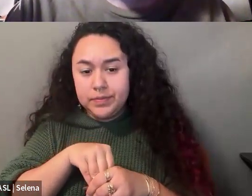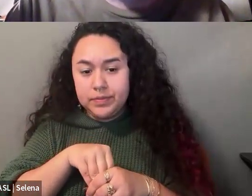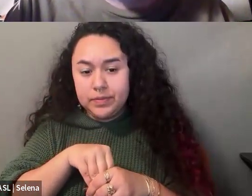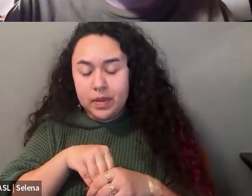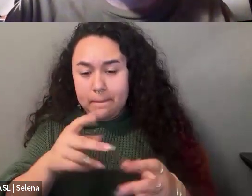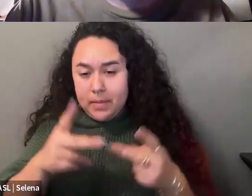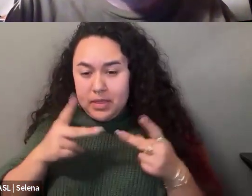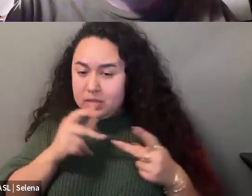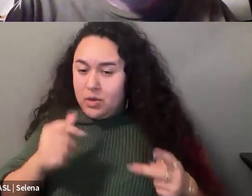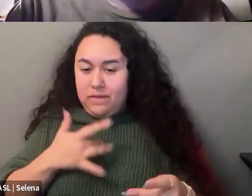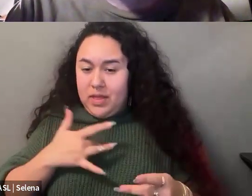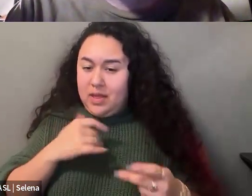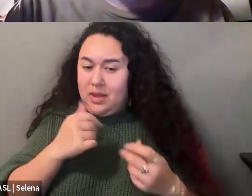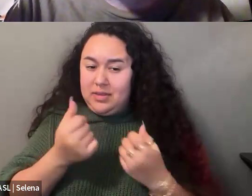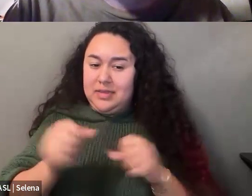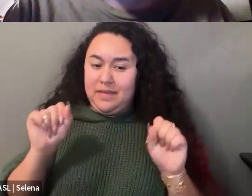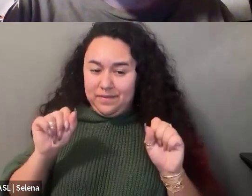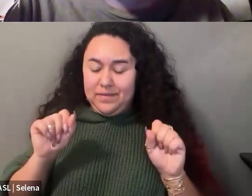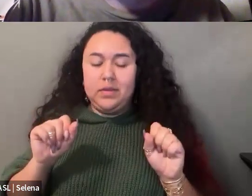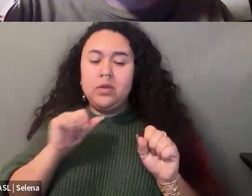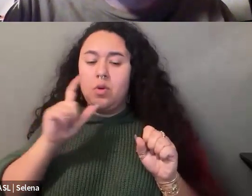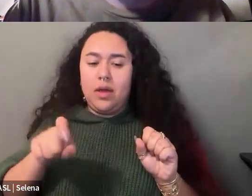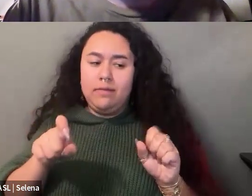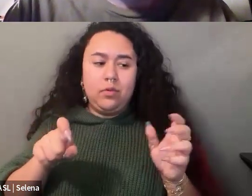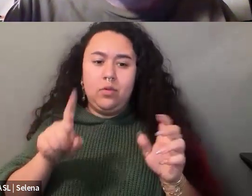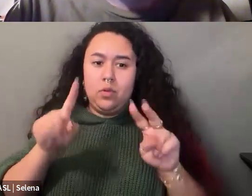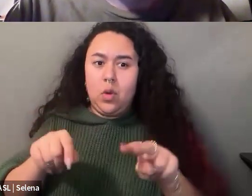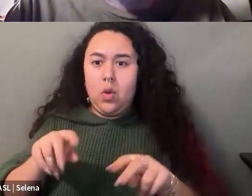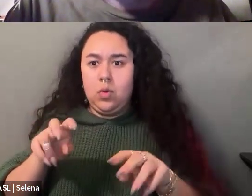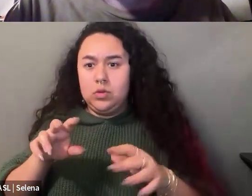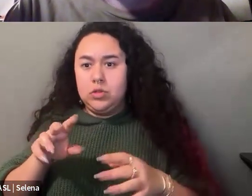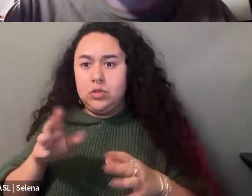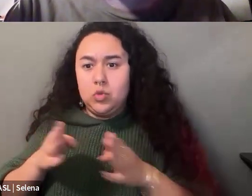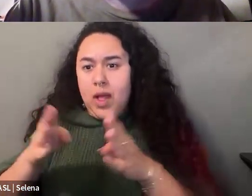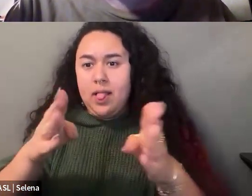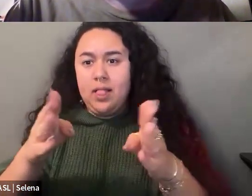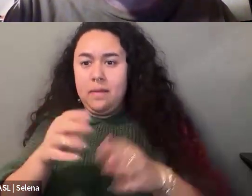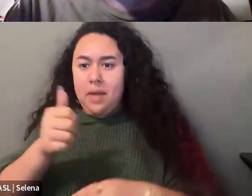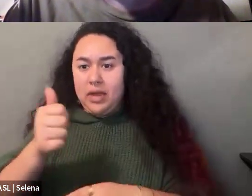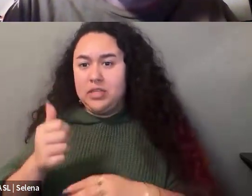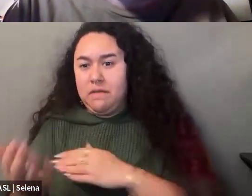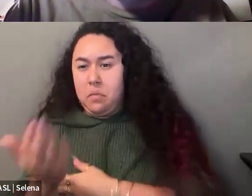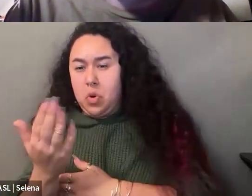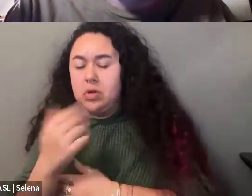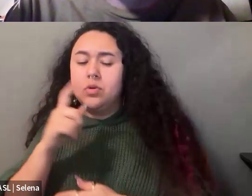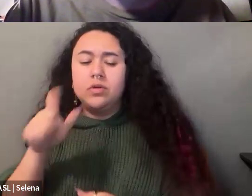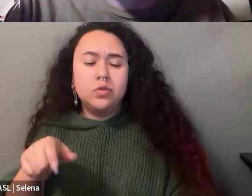in a place where you don't feel unsafe. You don't need to necessarily go hit a trail by yourself early in the morning.